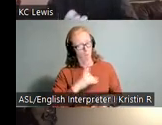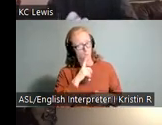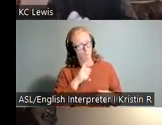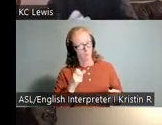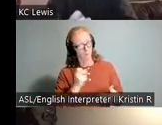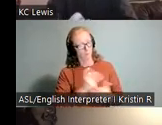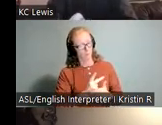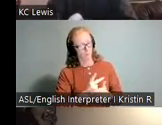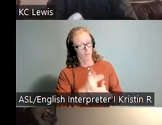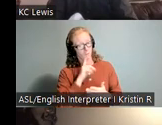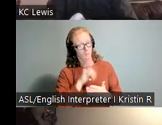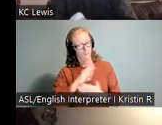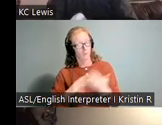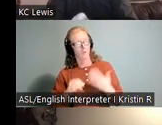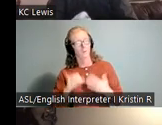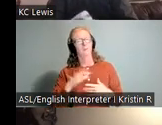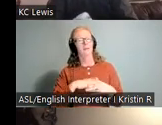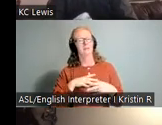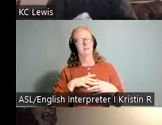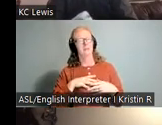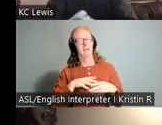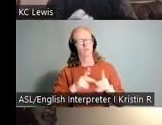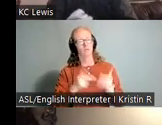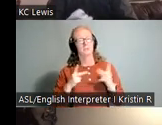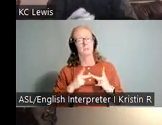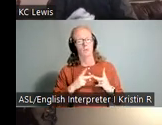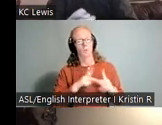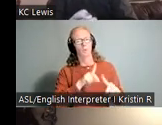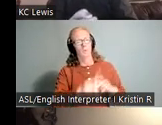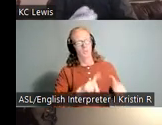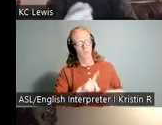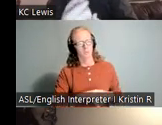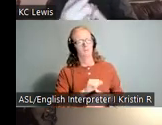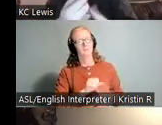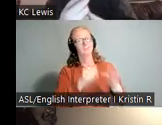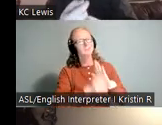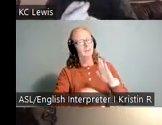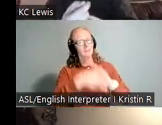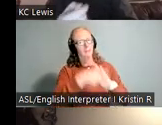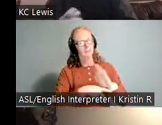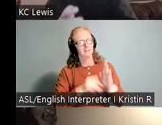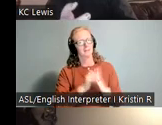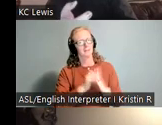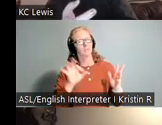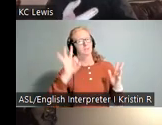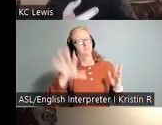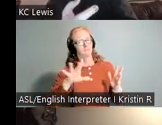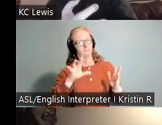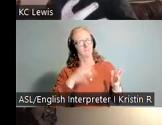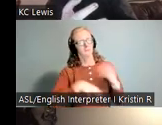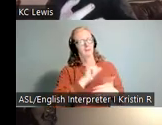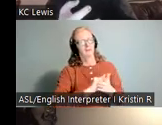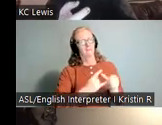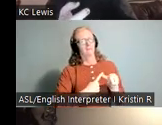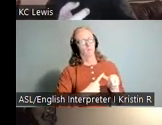involved in that side so much as it's a jurisdictional question also. It's a state policy thing. So that's just a note to figure that out